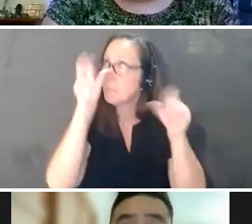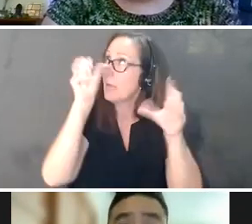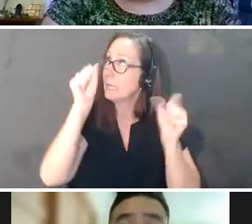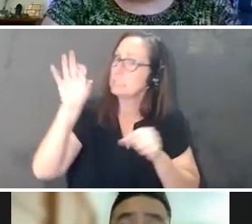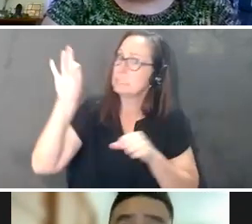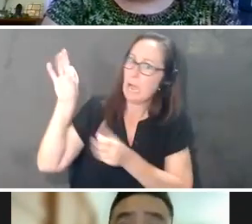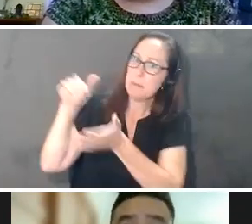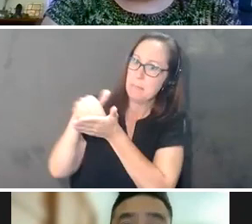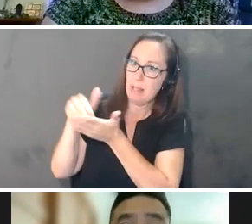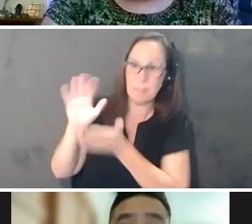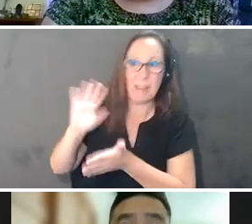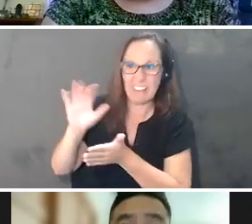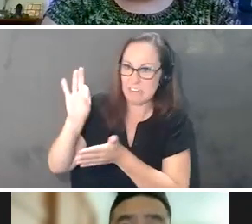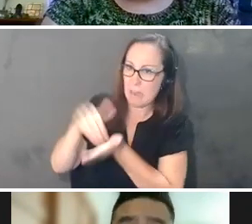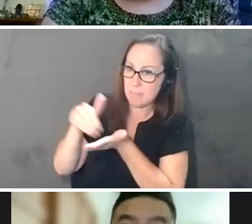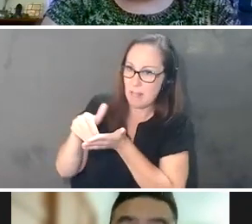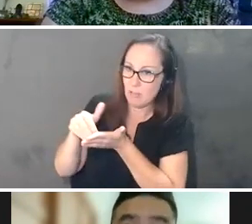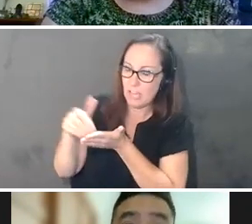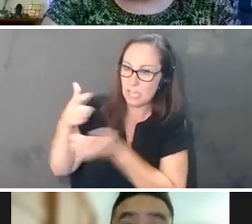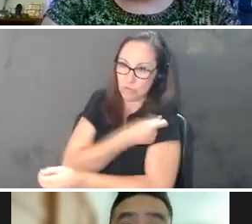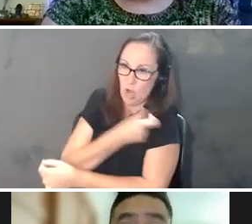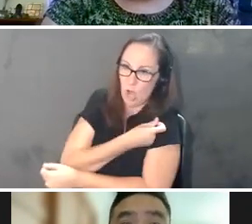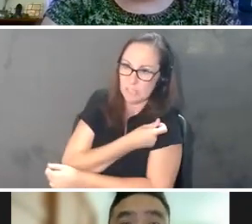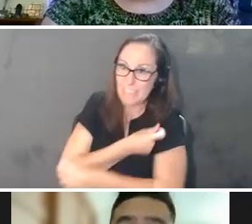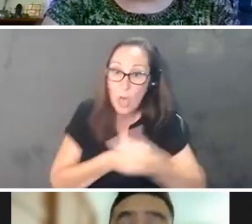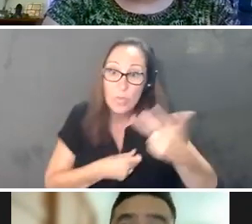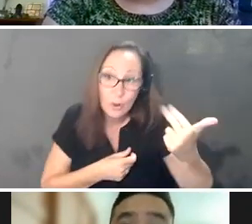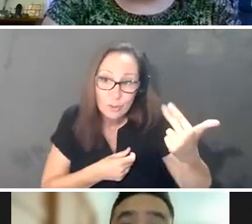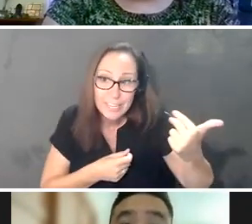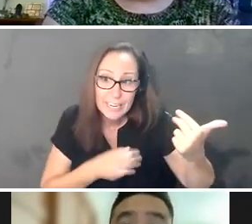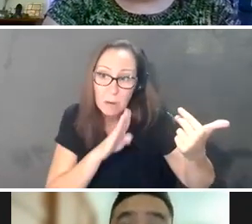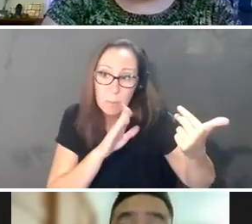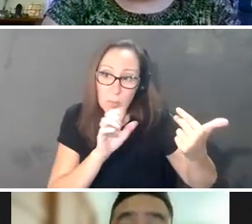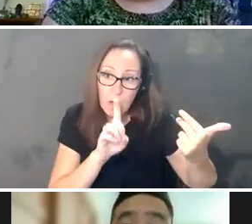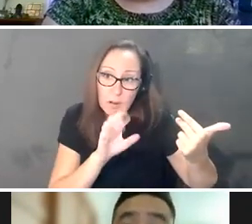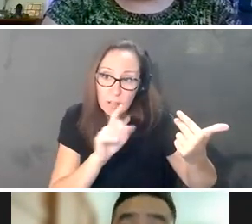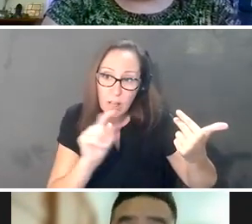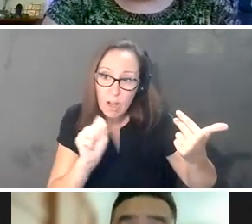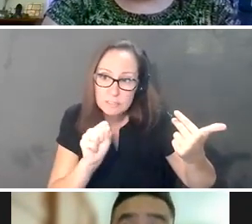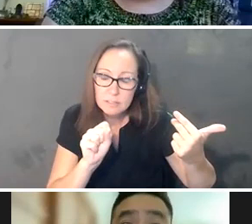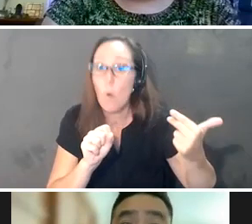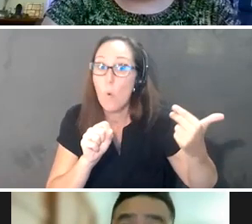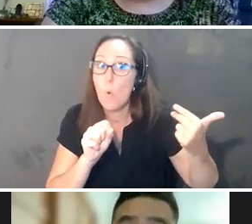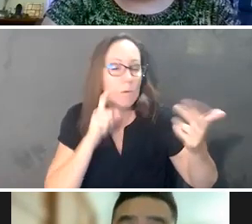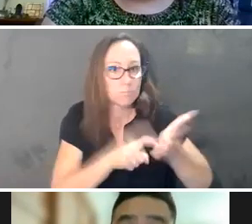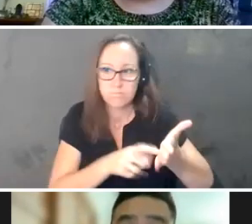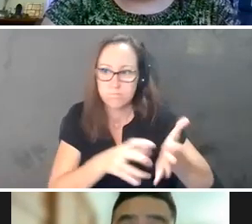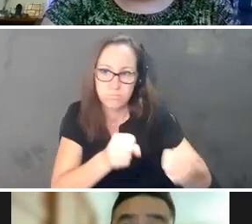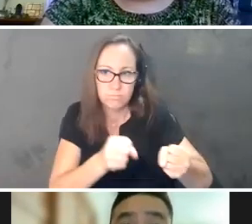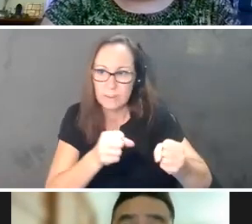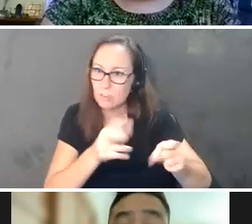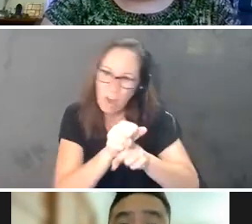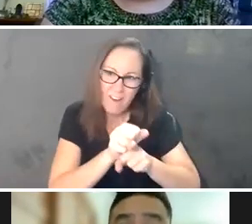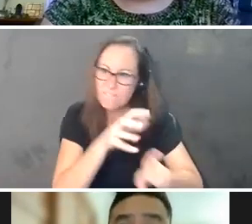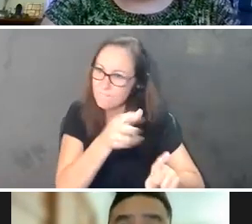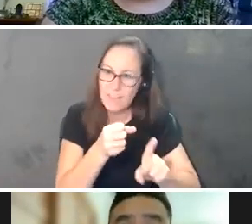given, 13 blood clots were found. Like, that's a needle in a haystack. Yet they found that needle in a haystack and they said, hold on, pause now.